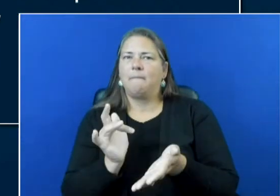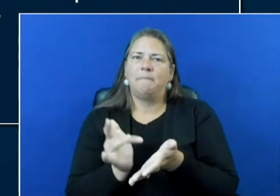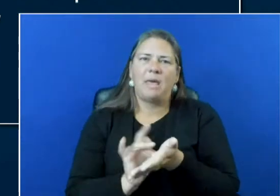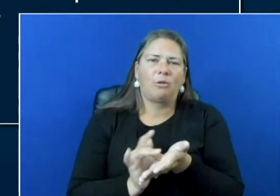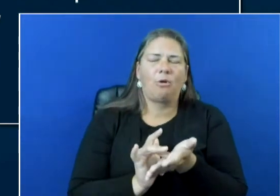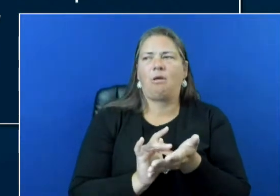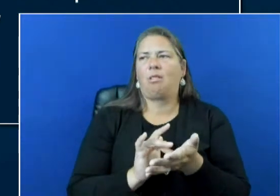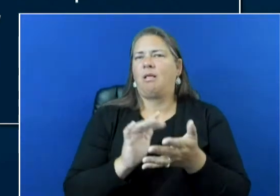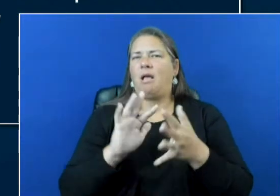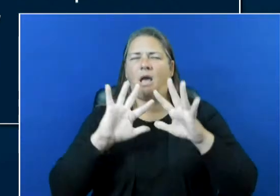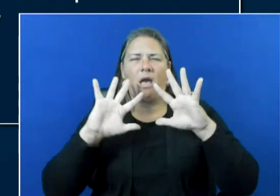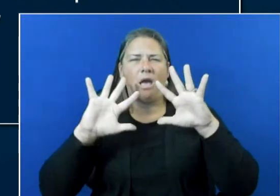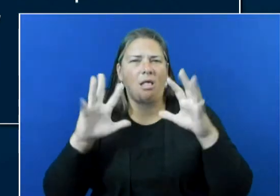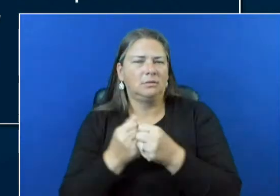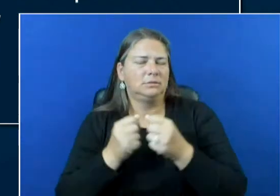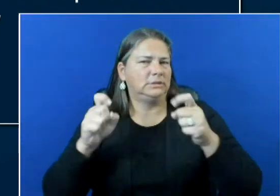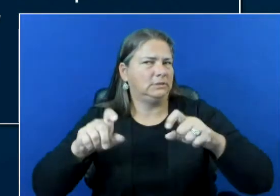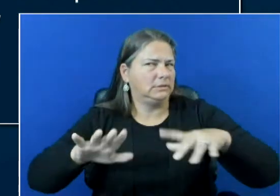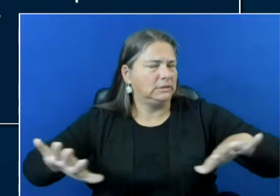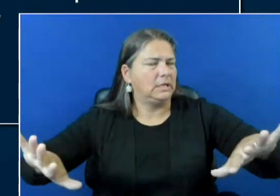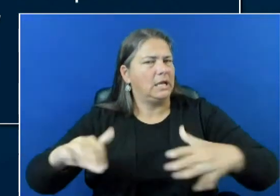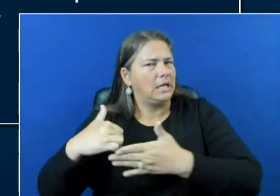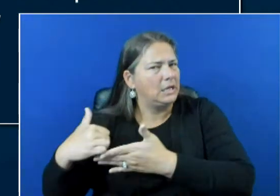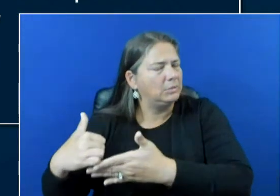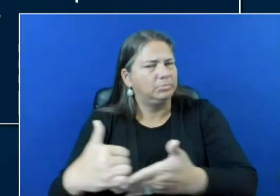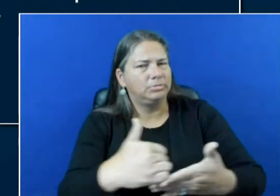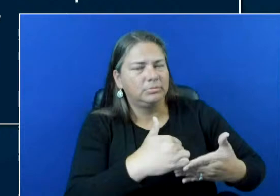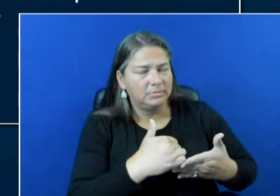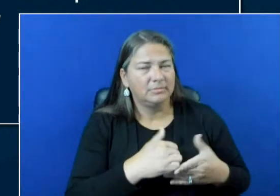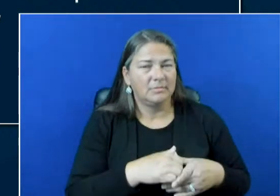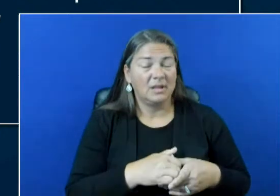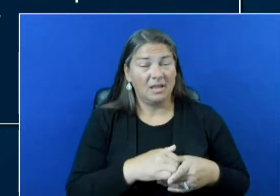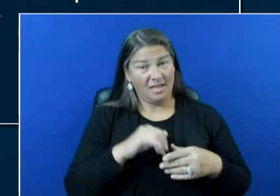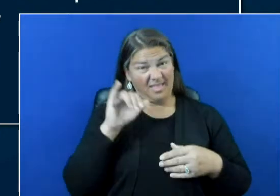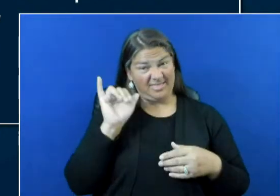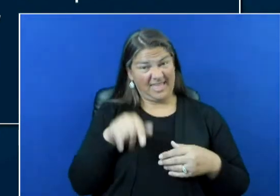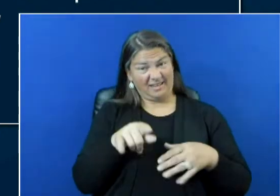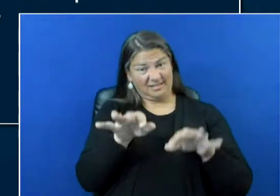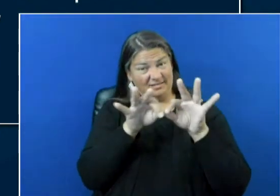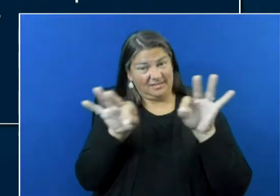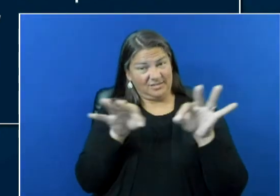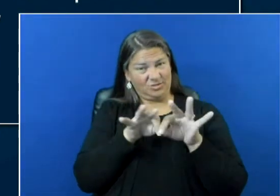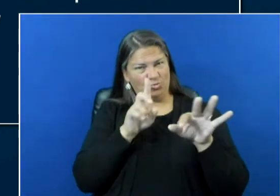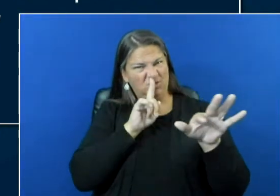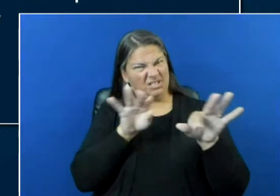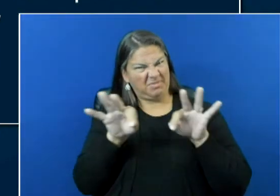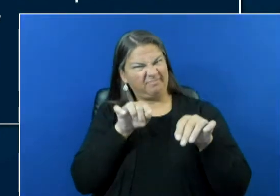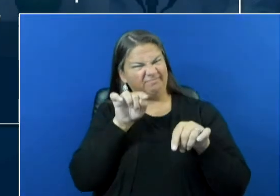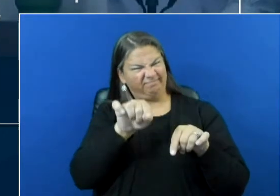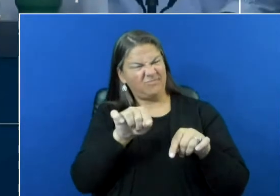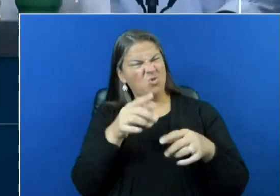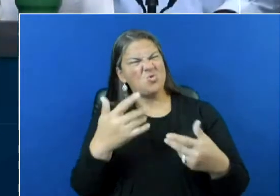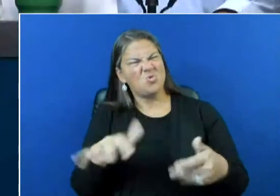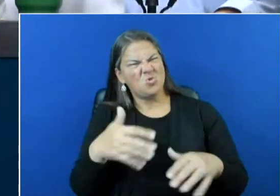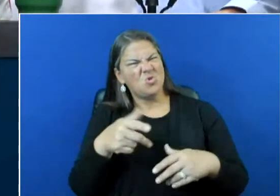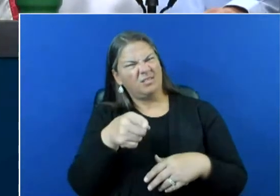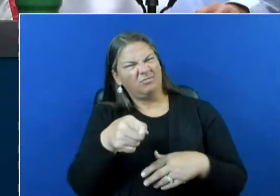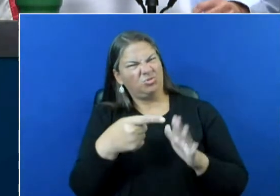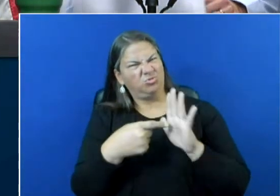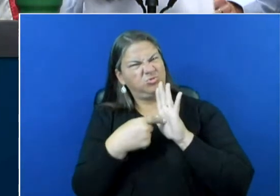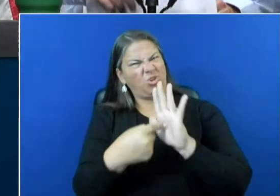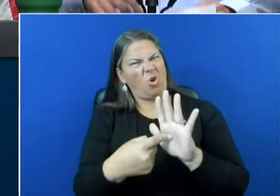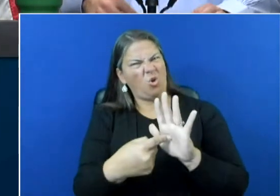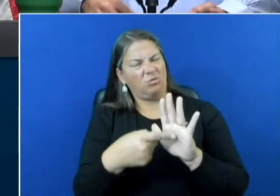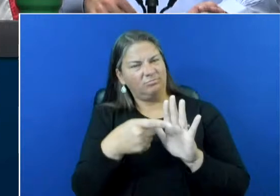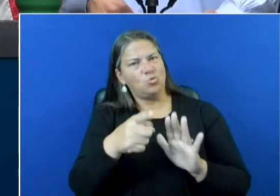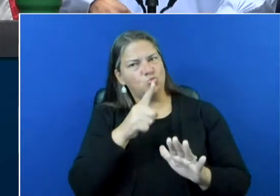this definitely put together the urgency in a very poignant way. And what